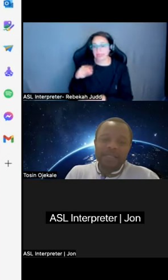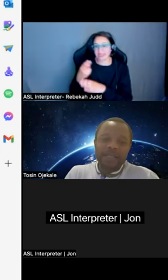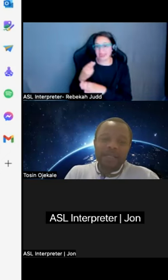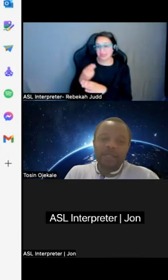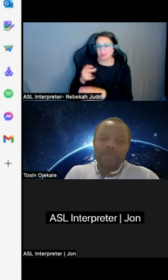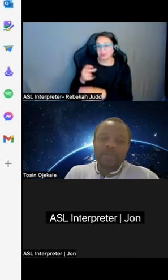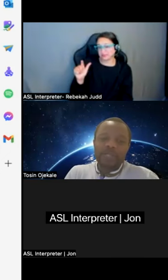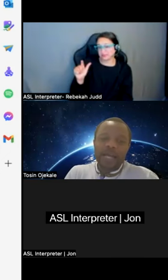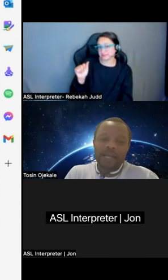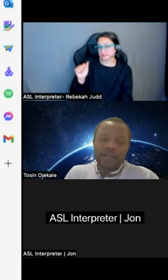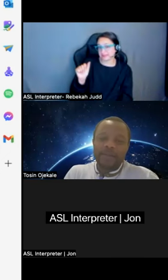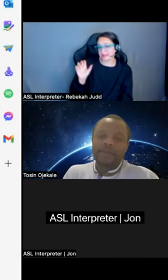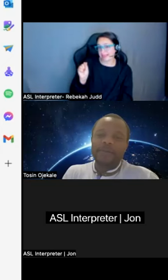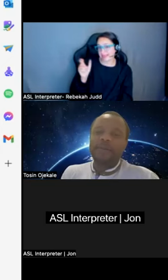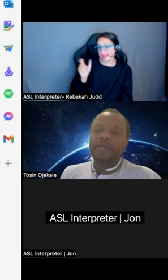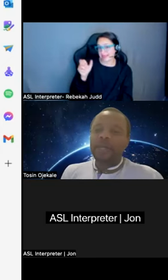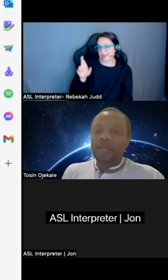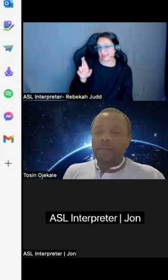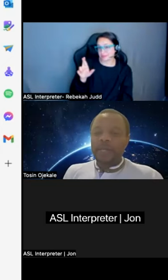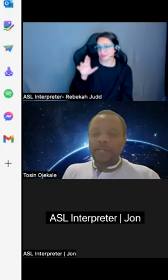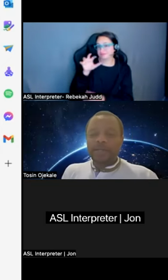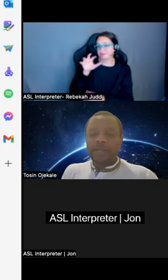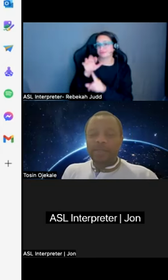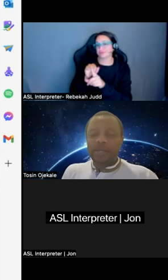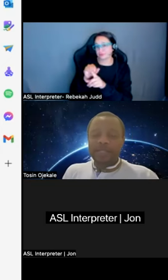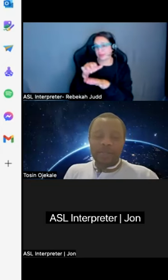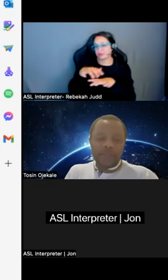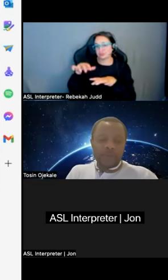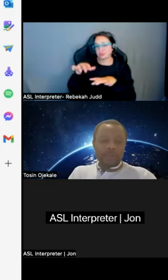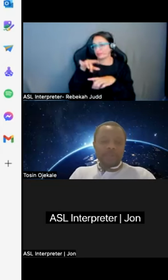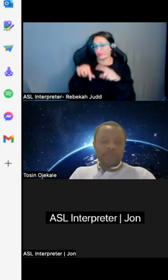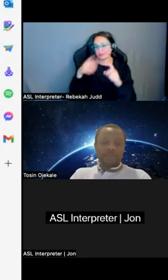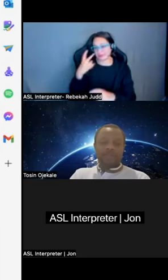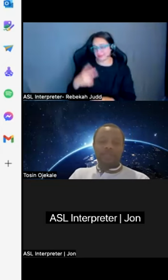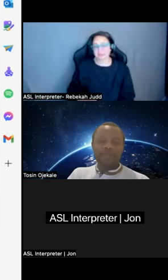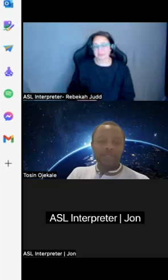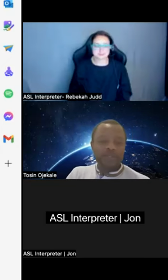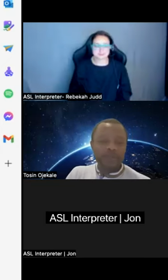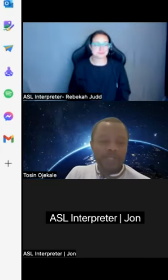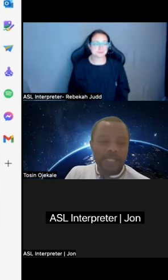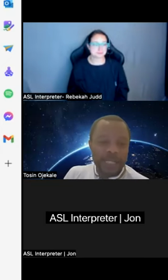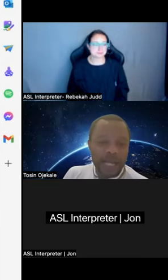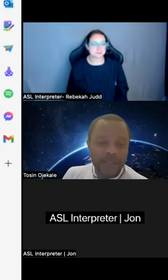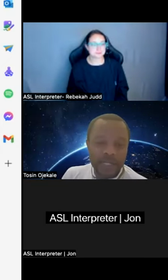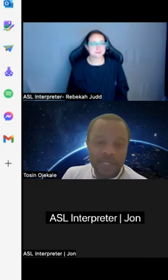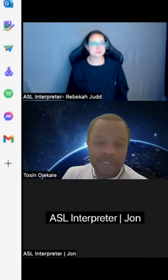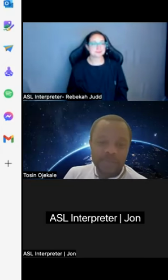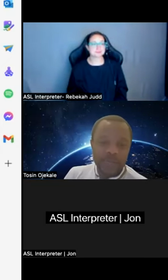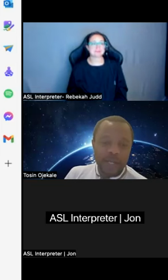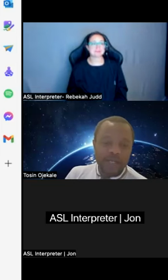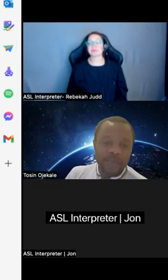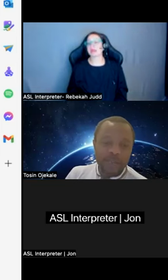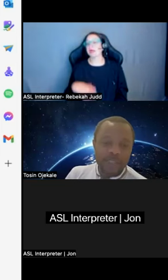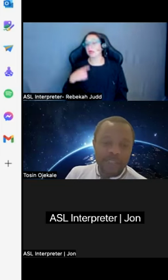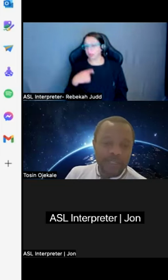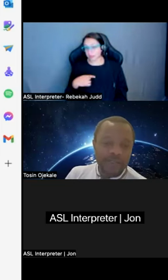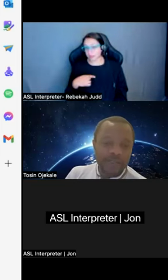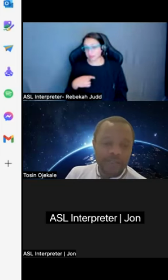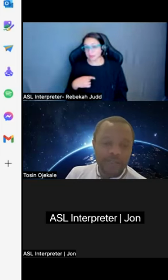inside looks like. Okay, so let's look at another one. So this is another